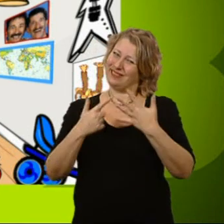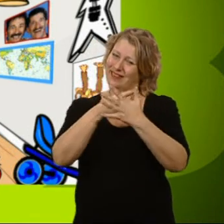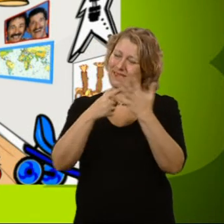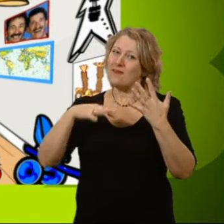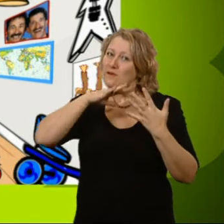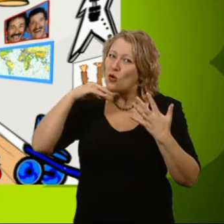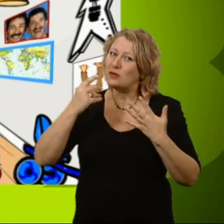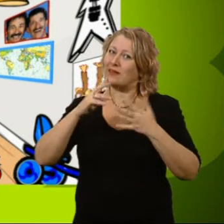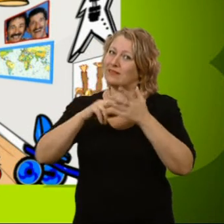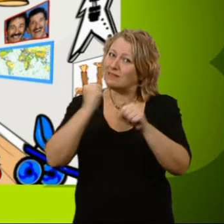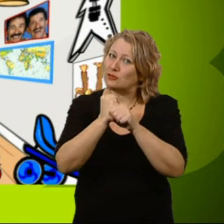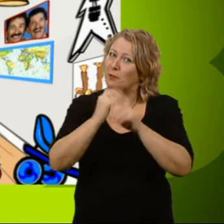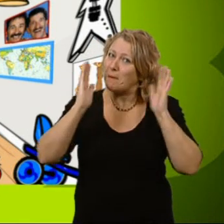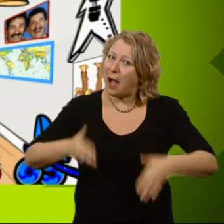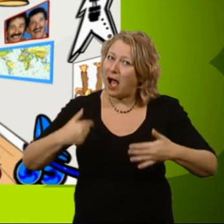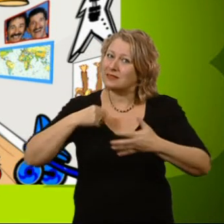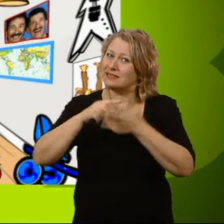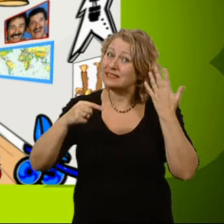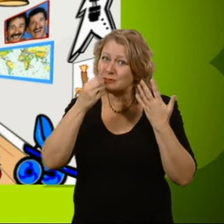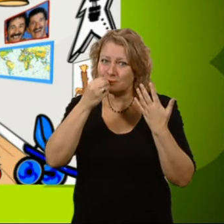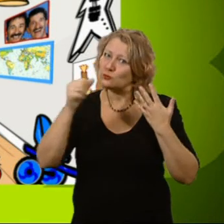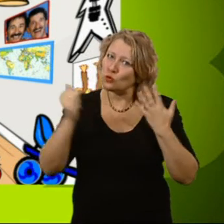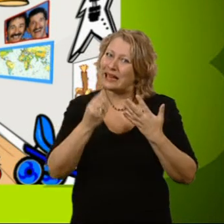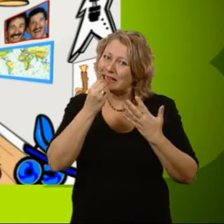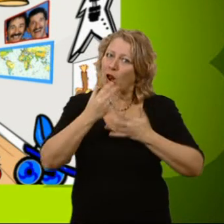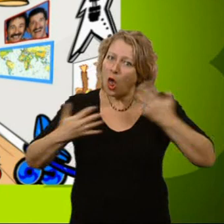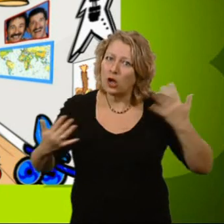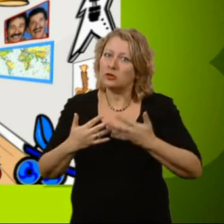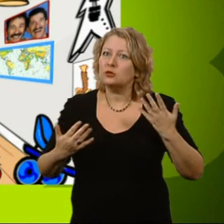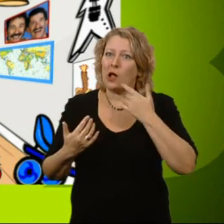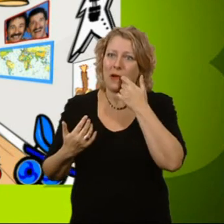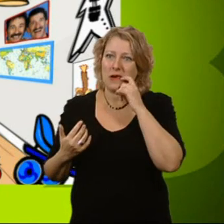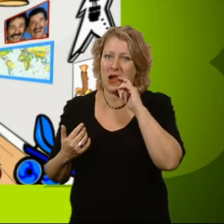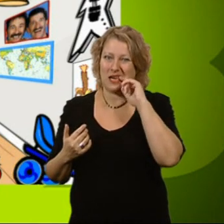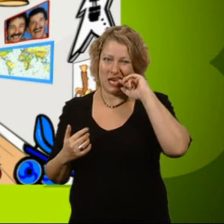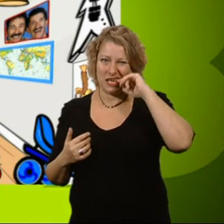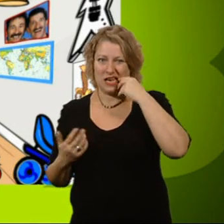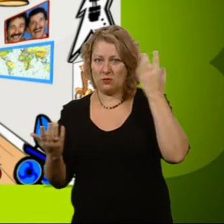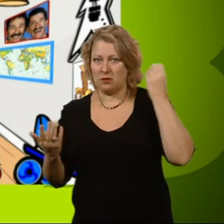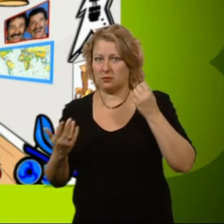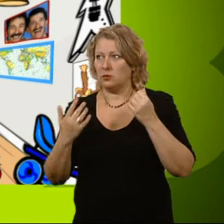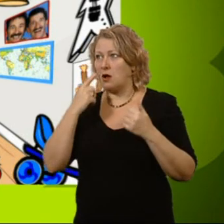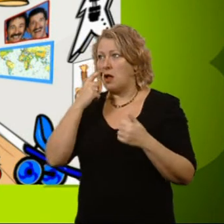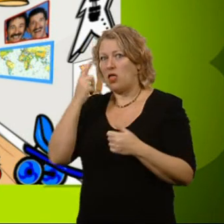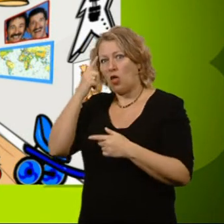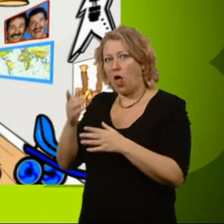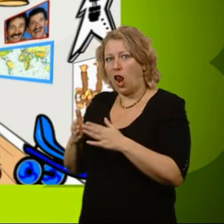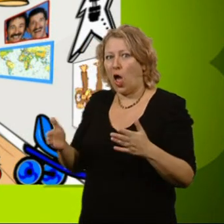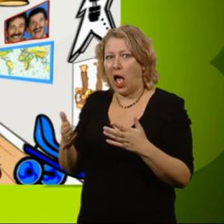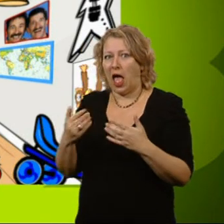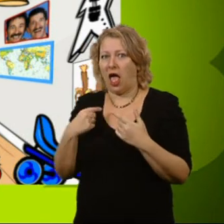and veg a day that I and you are supposed to eat lots of. Sorry about that, I thought that clip was